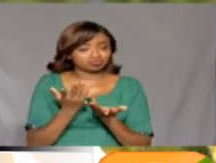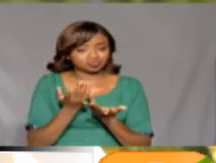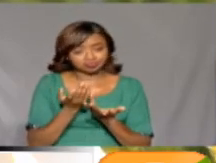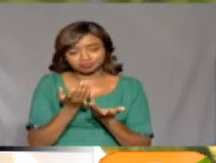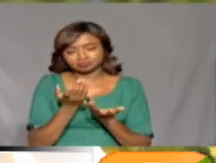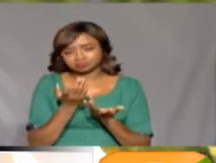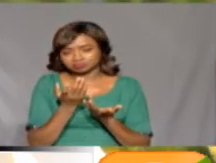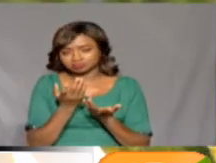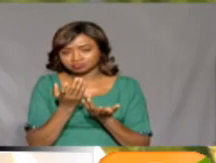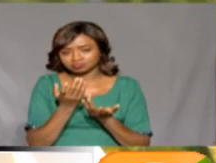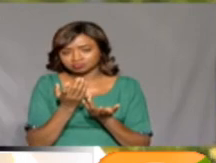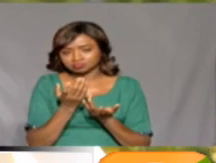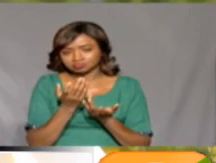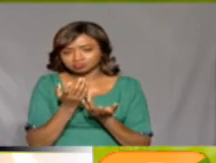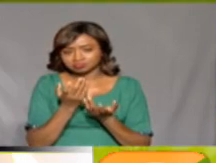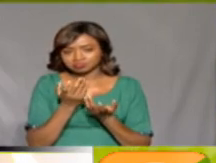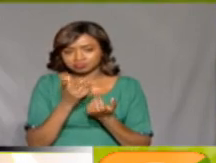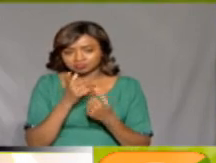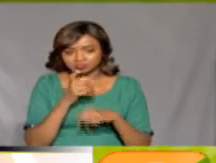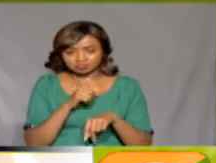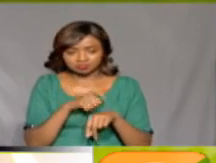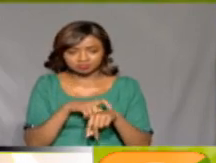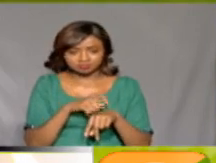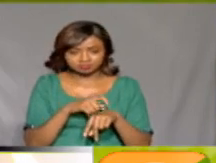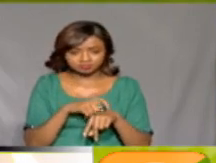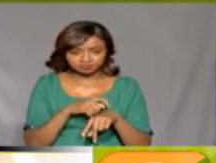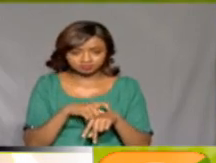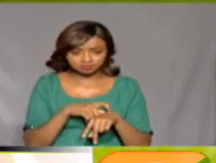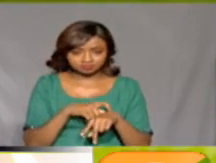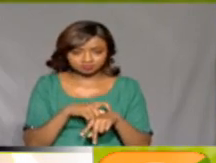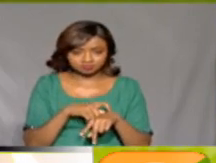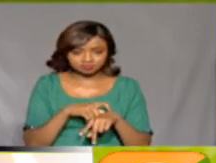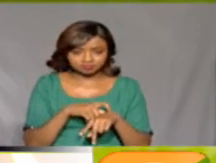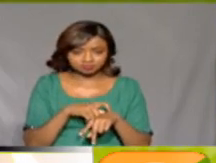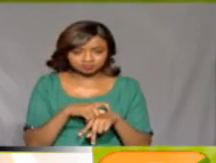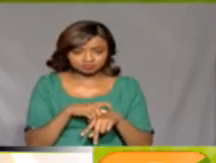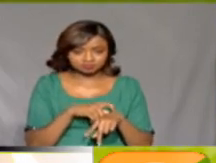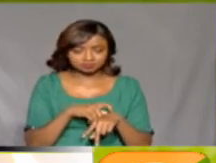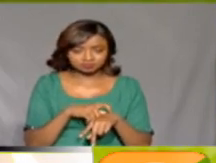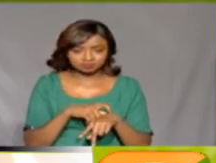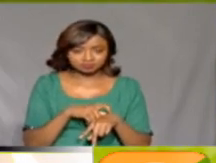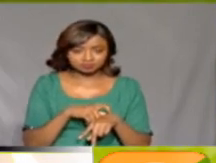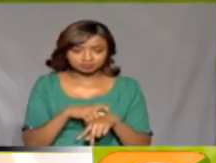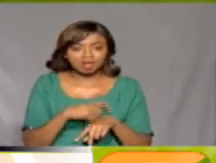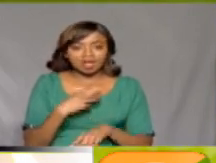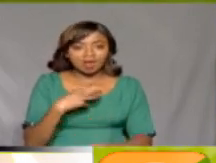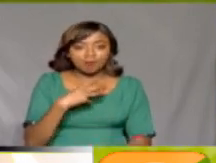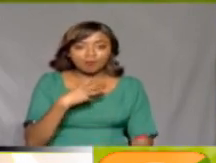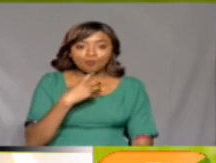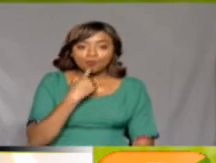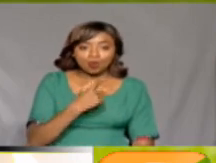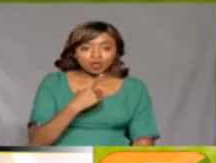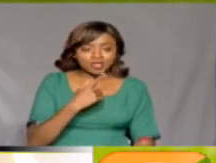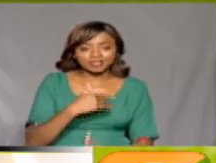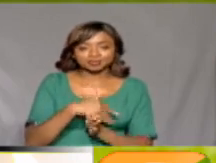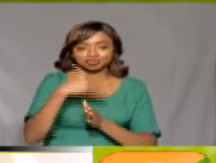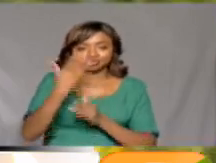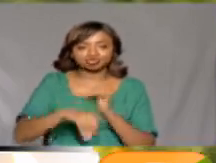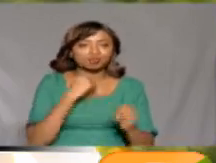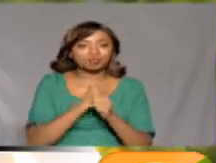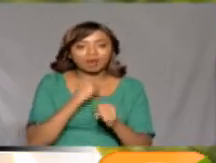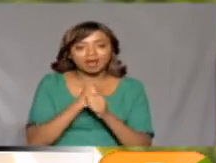of course, when we got out of when he got out of office and we went into the